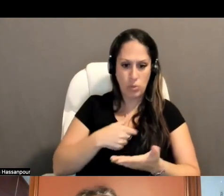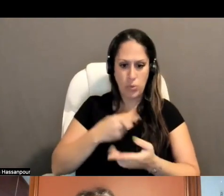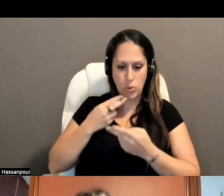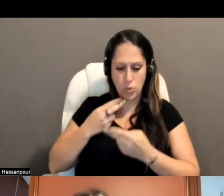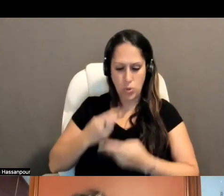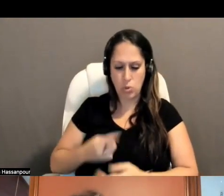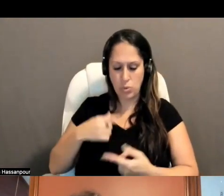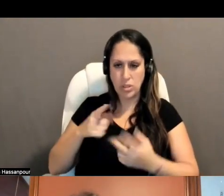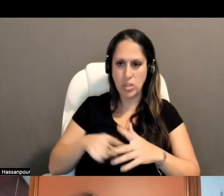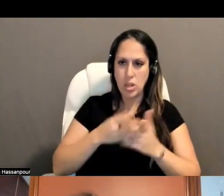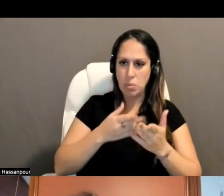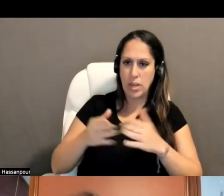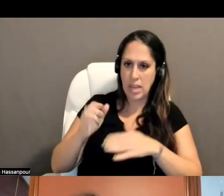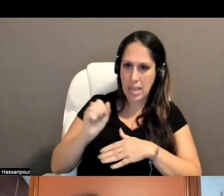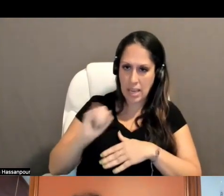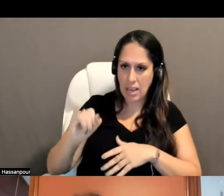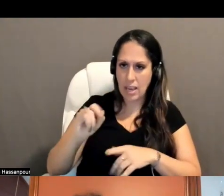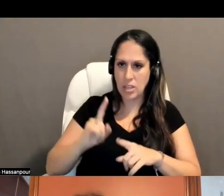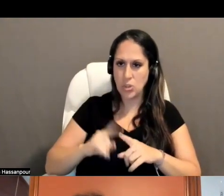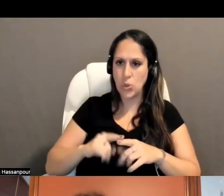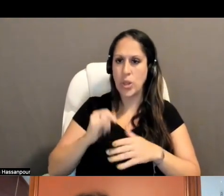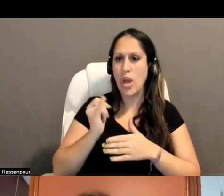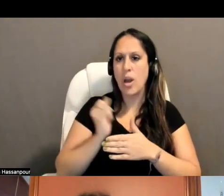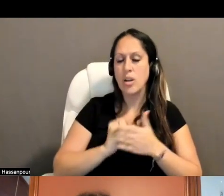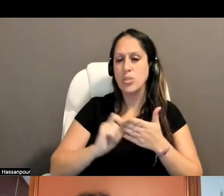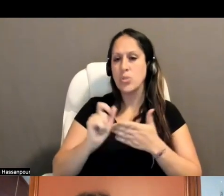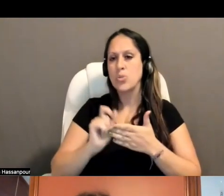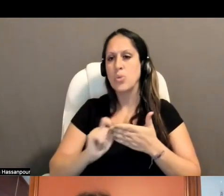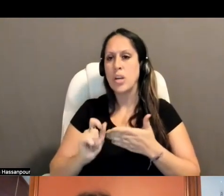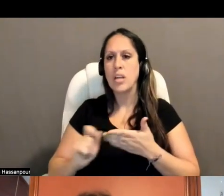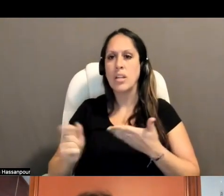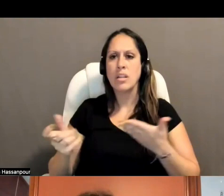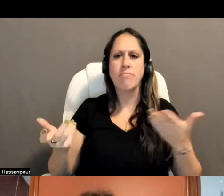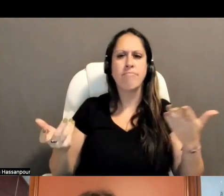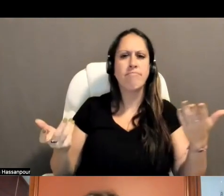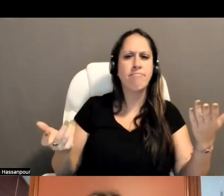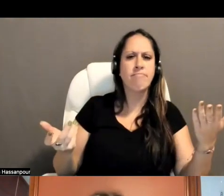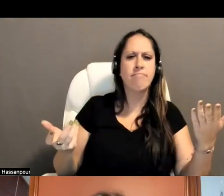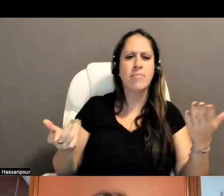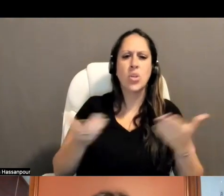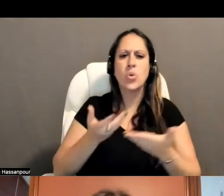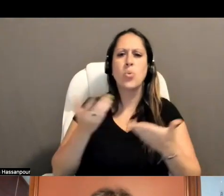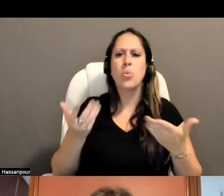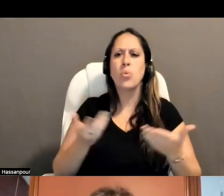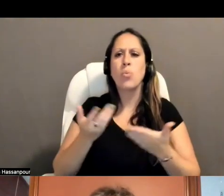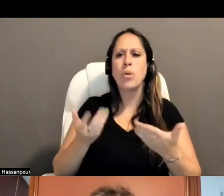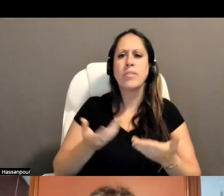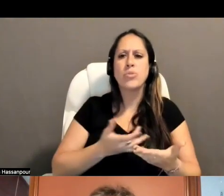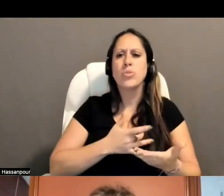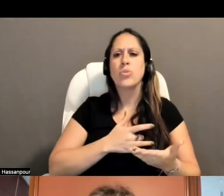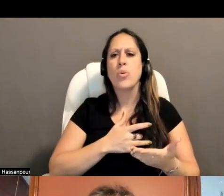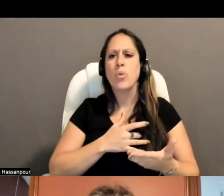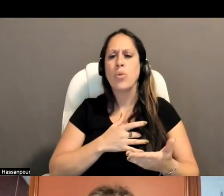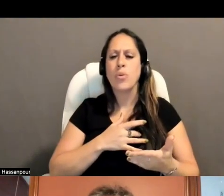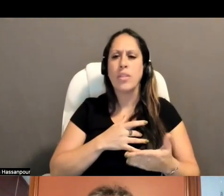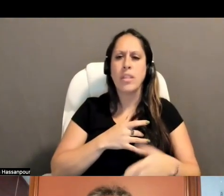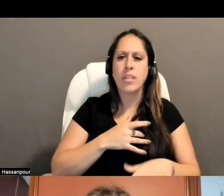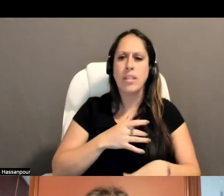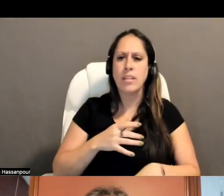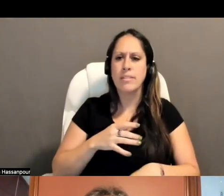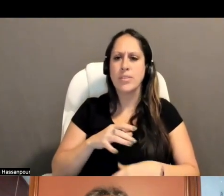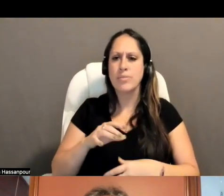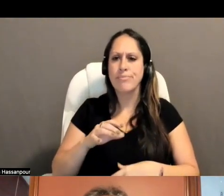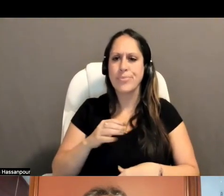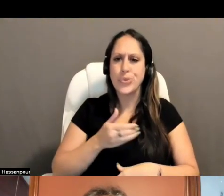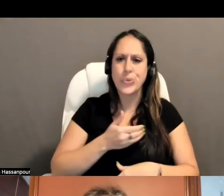when we start bringing in AI to the arts and to writing? Yes. Where's the soul and the heart that you keep on speaking about?